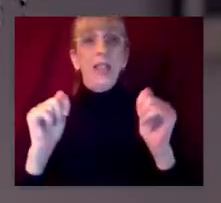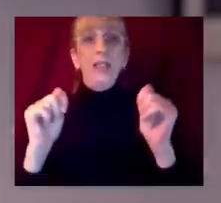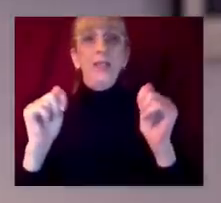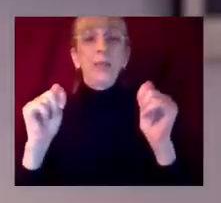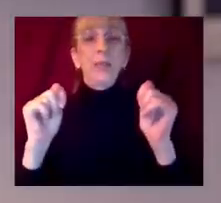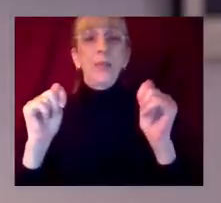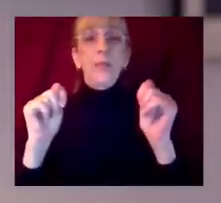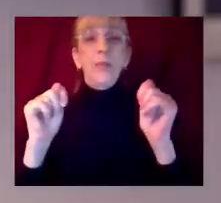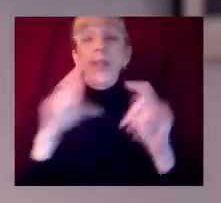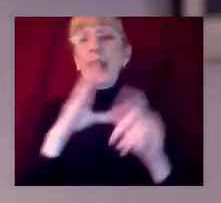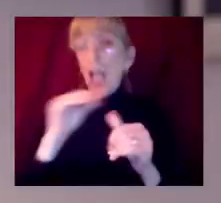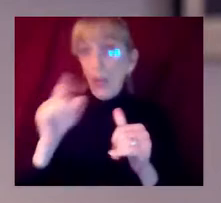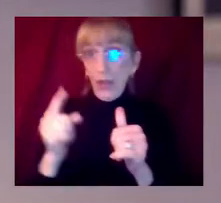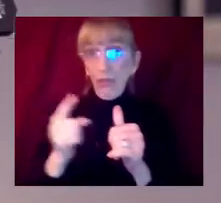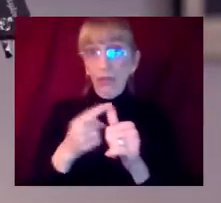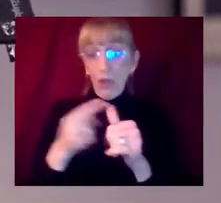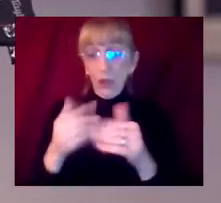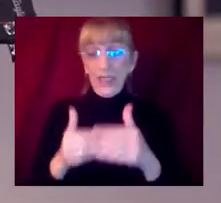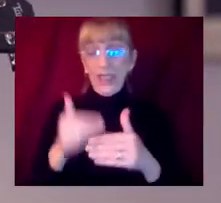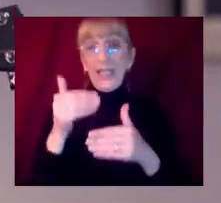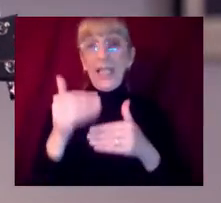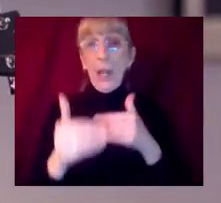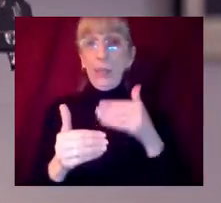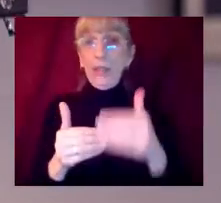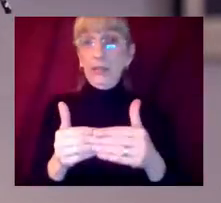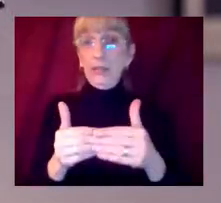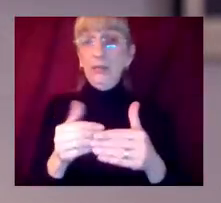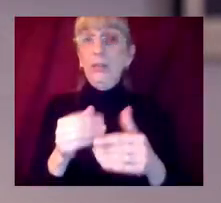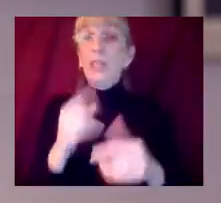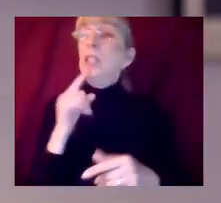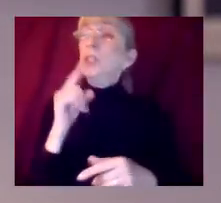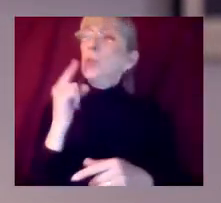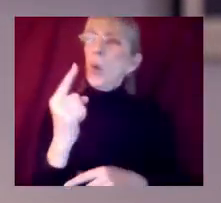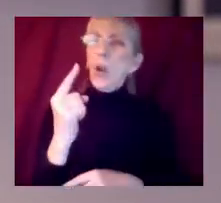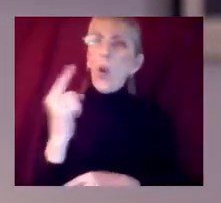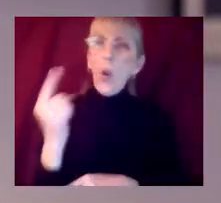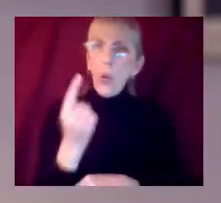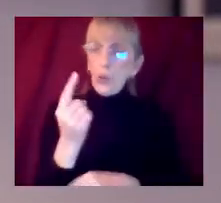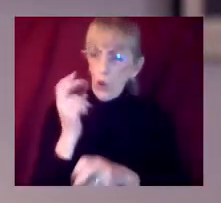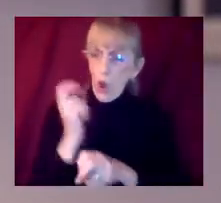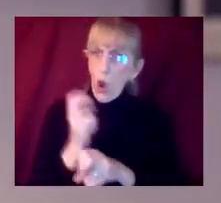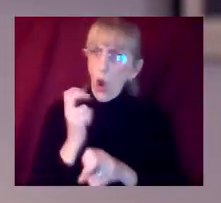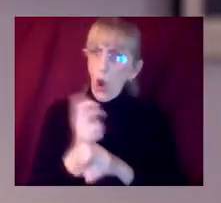And the first step is the one that's always hardest.